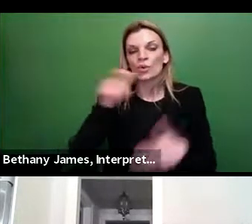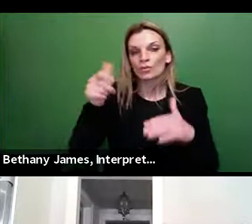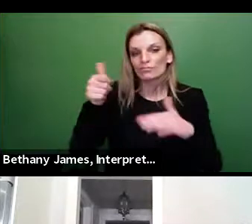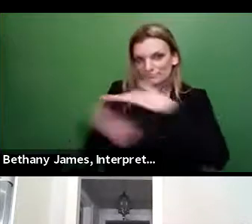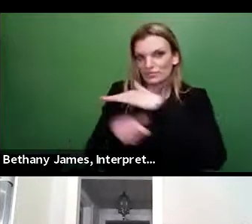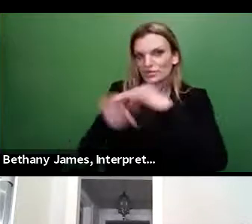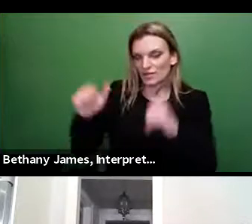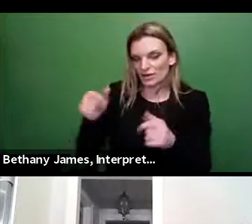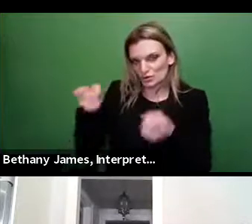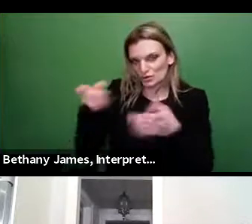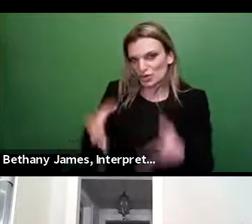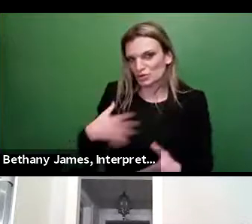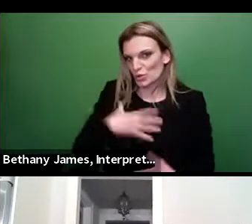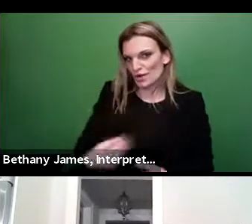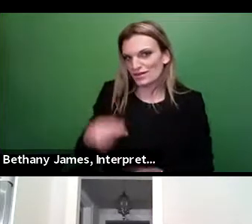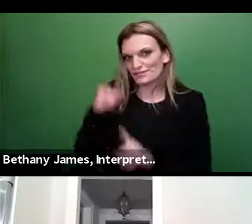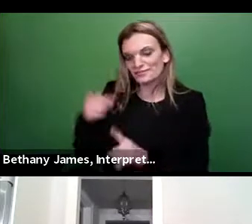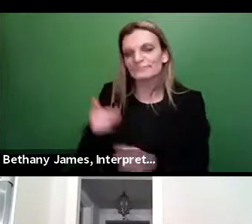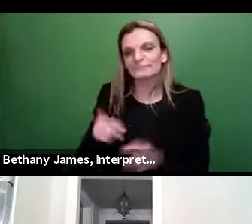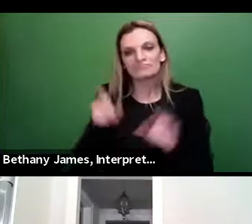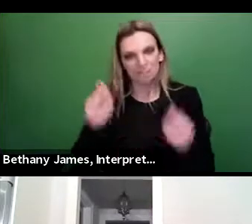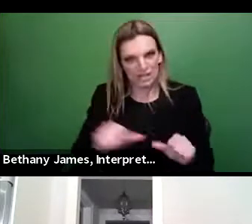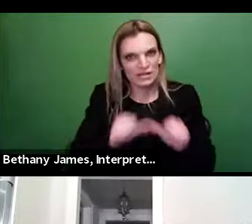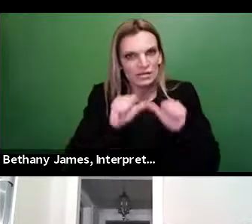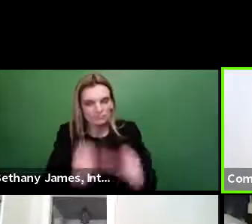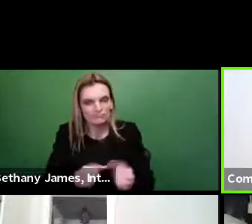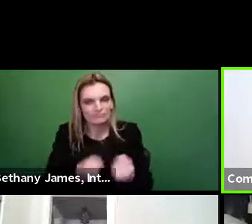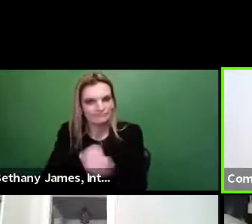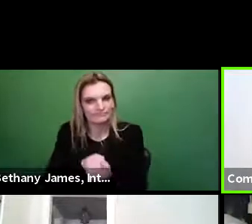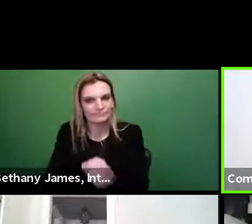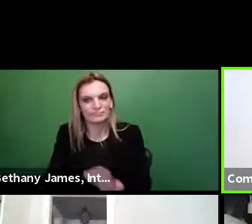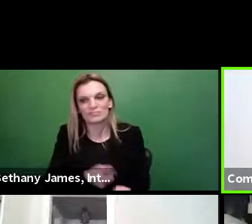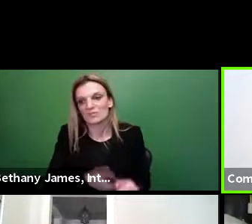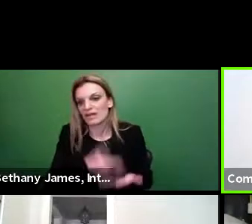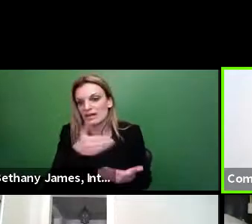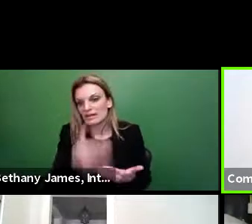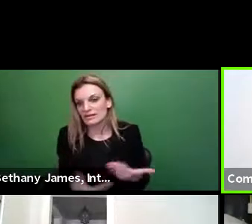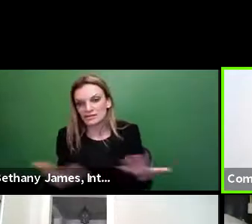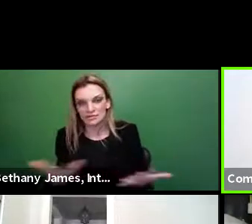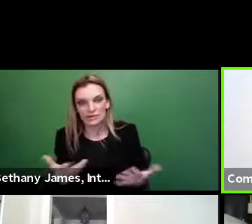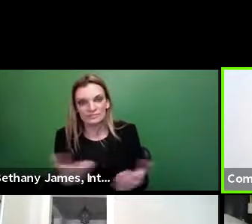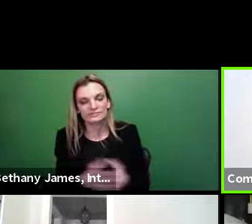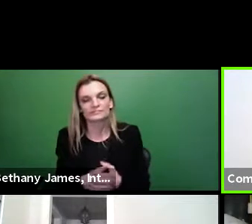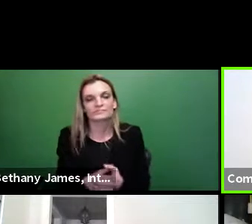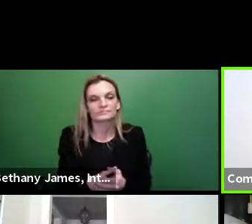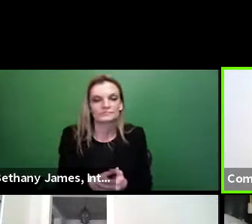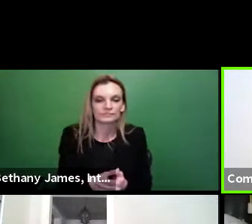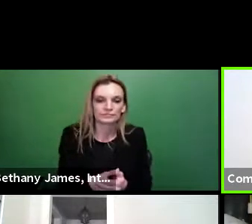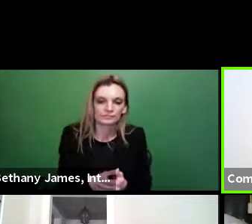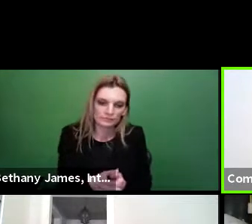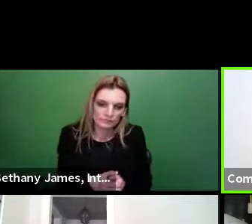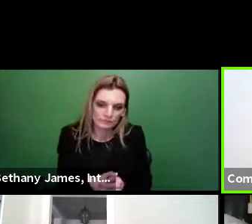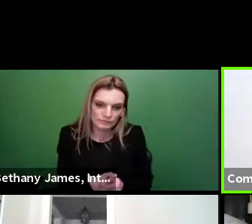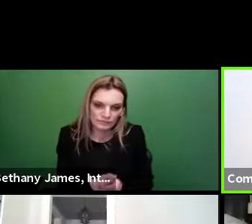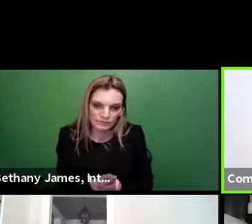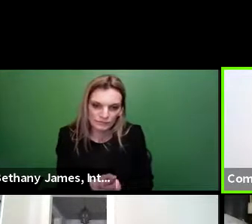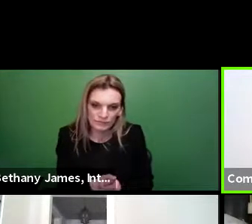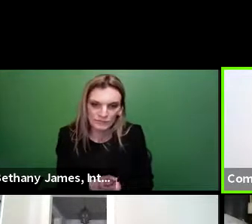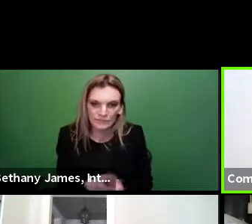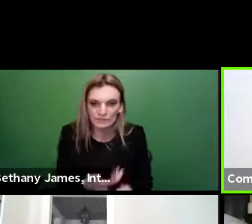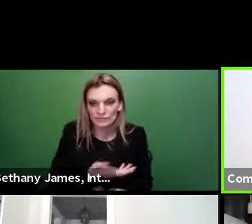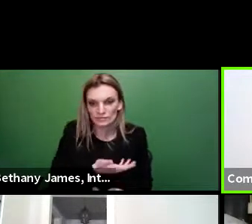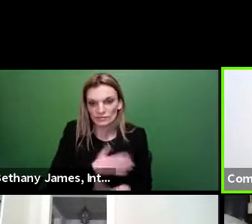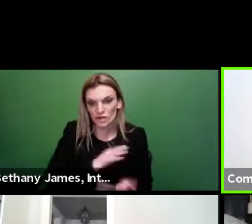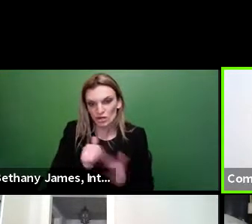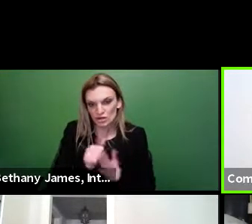continue that going forward. Our next item on the agenda are division and other reports. I'm going to ask that